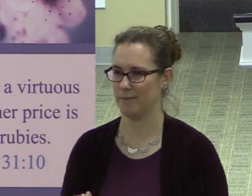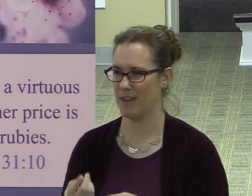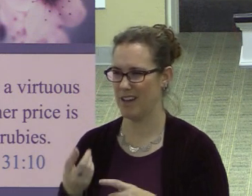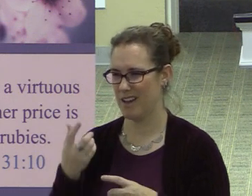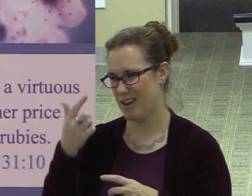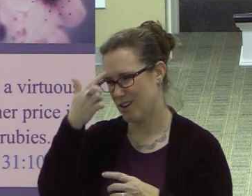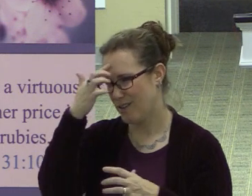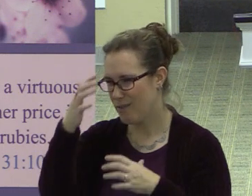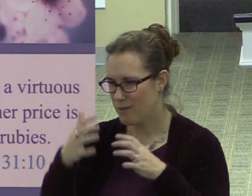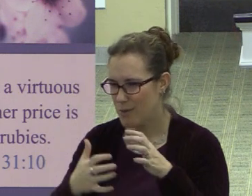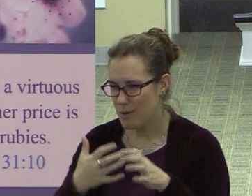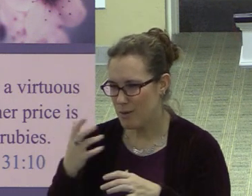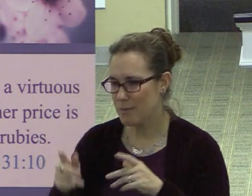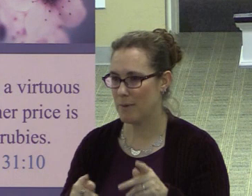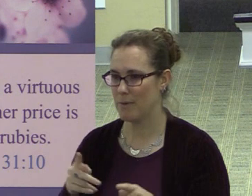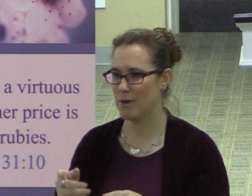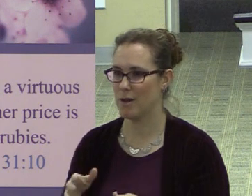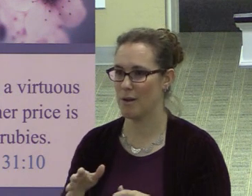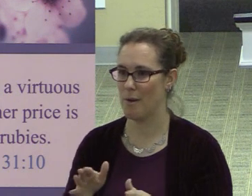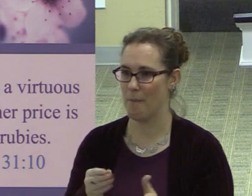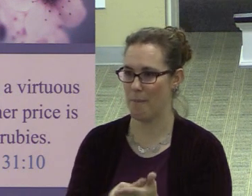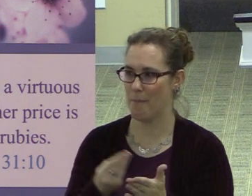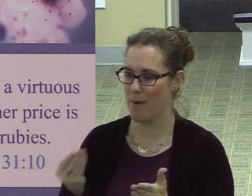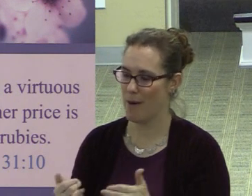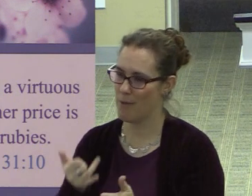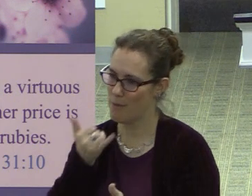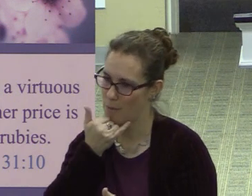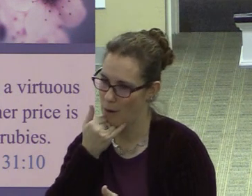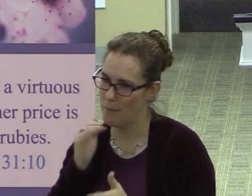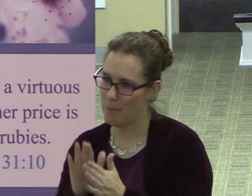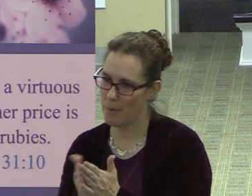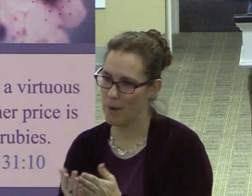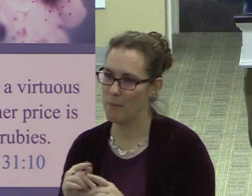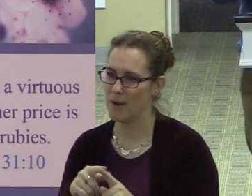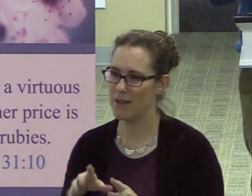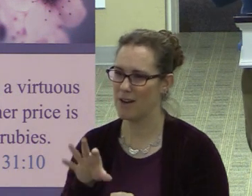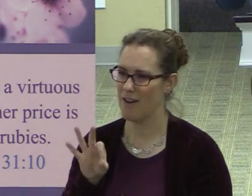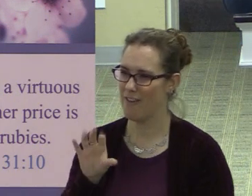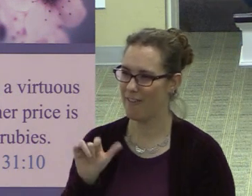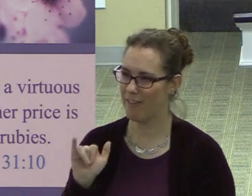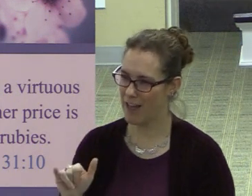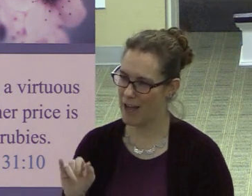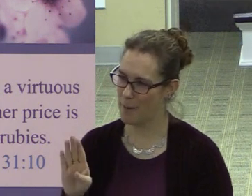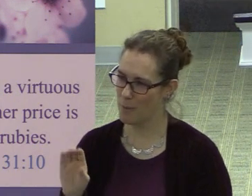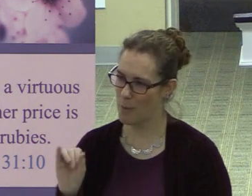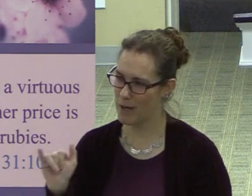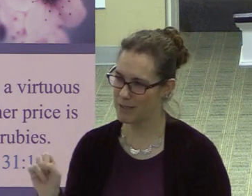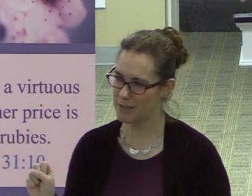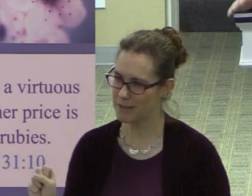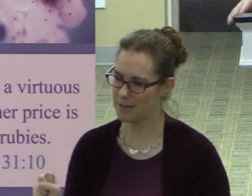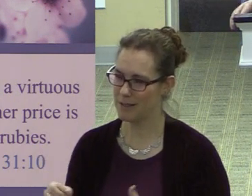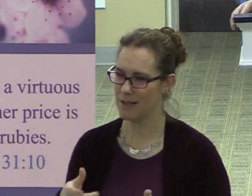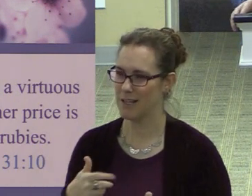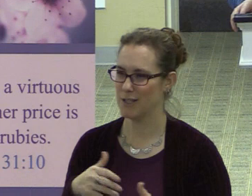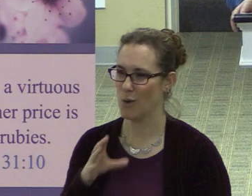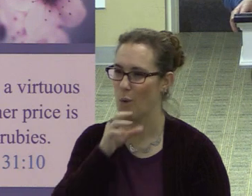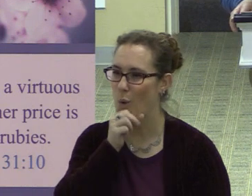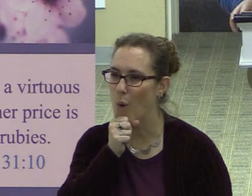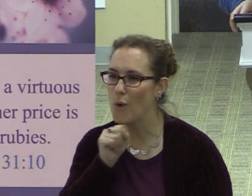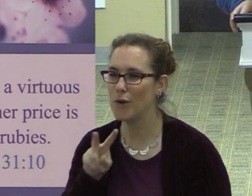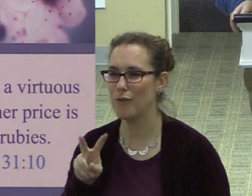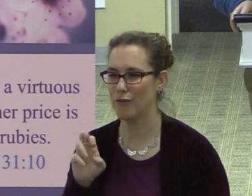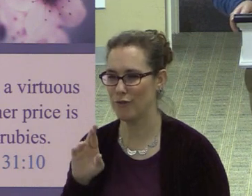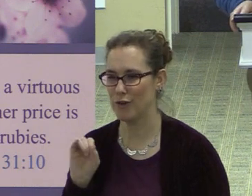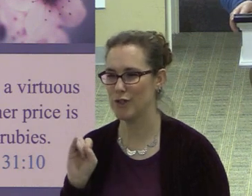confuses people because you can actually buy the wrong book that deals with the story. It's called Flyboys, but you have to get the one that the older version of it, and it's